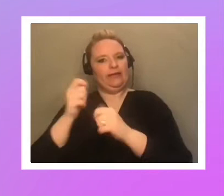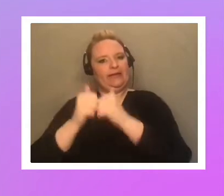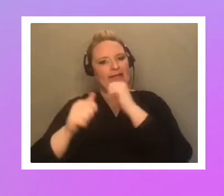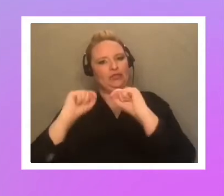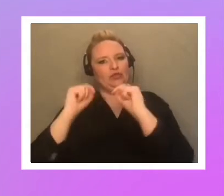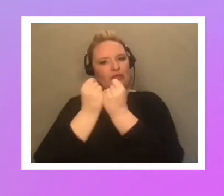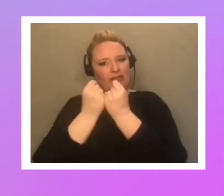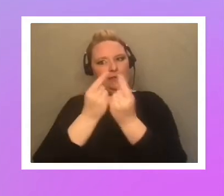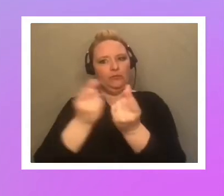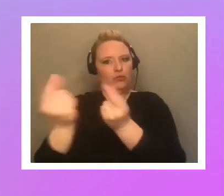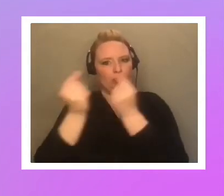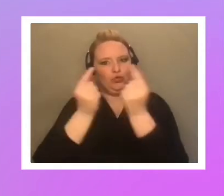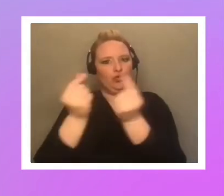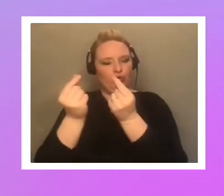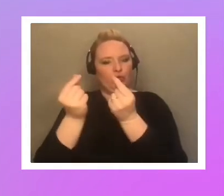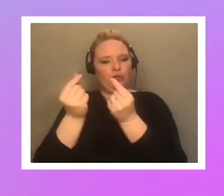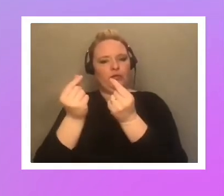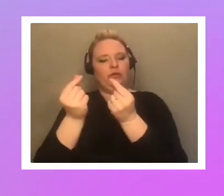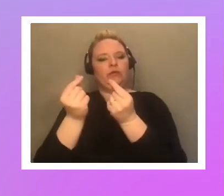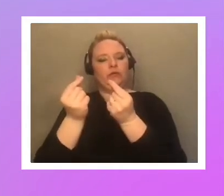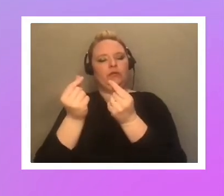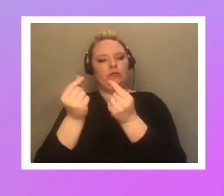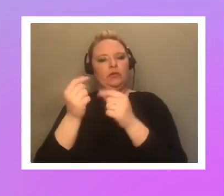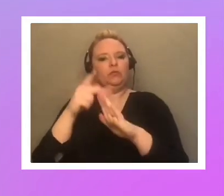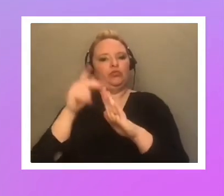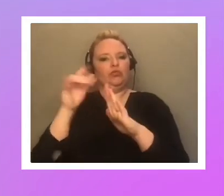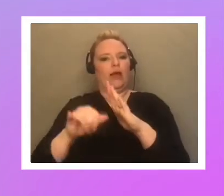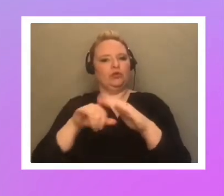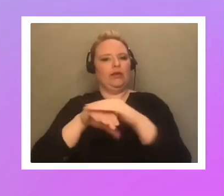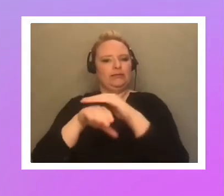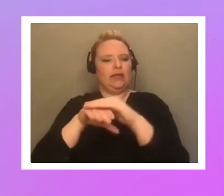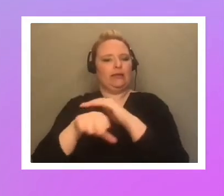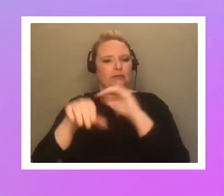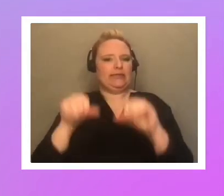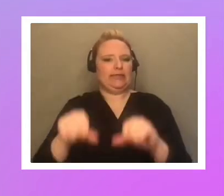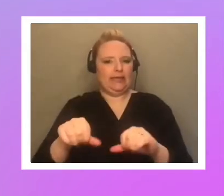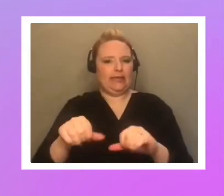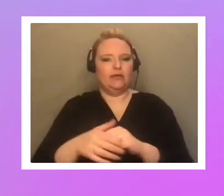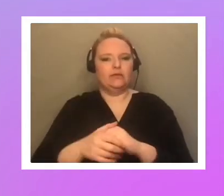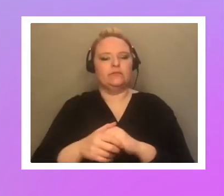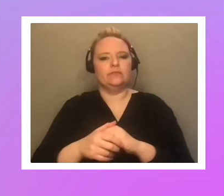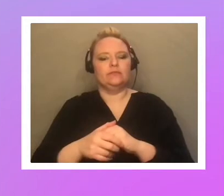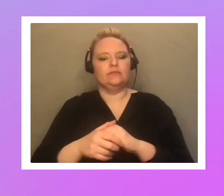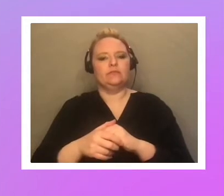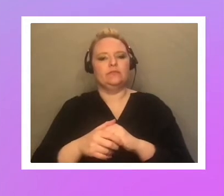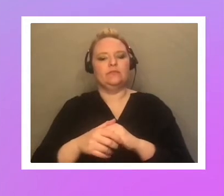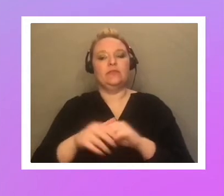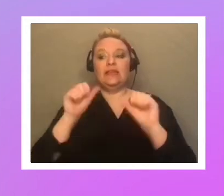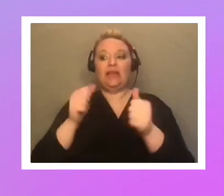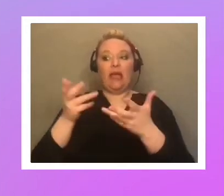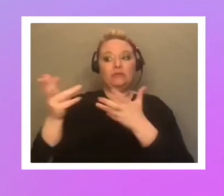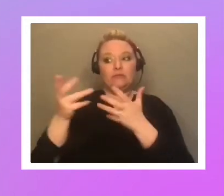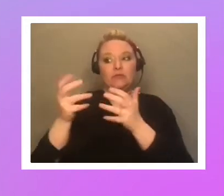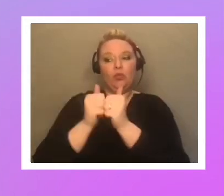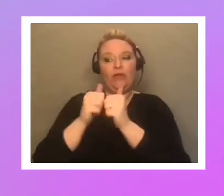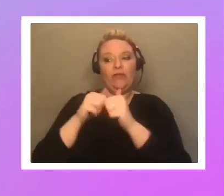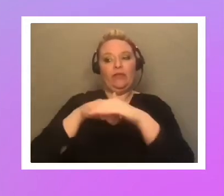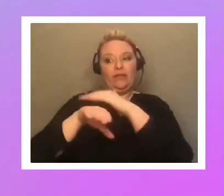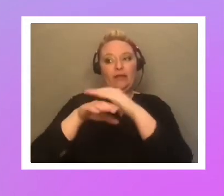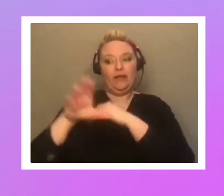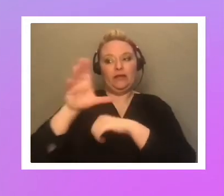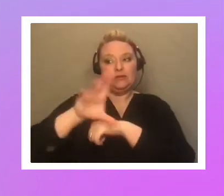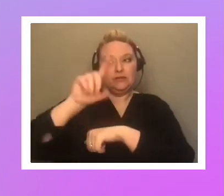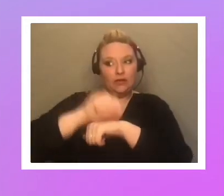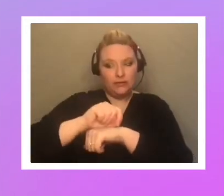member does to make the project accessible. And you can work with your accessibility